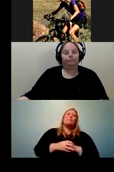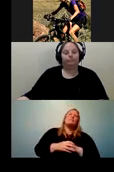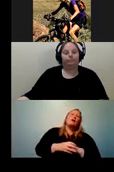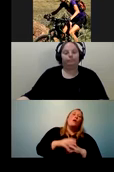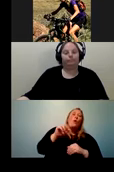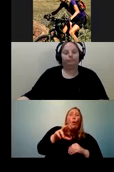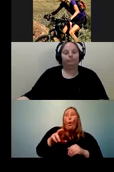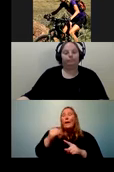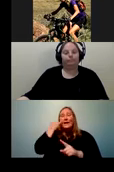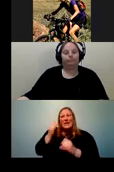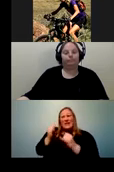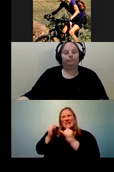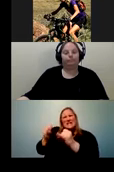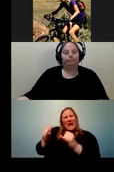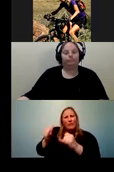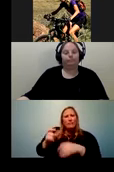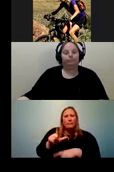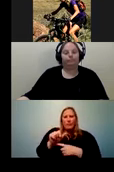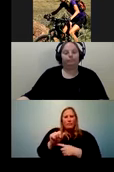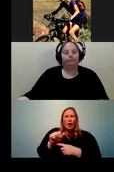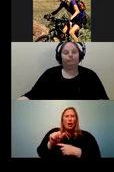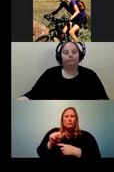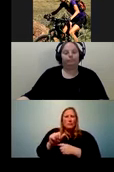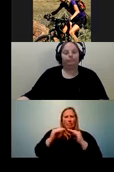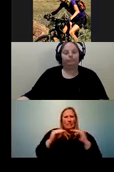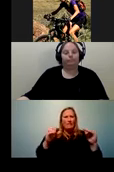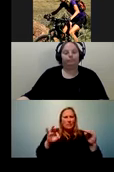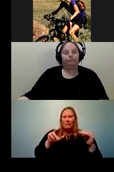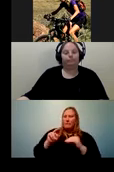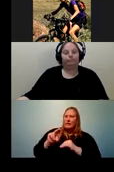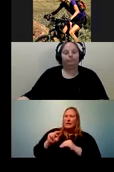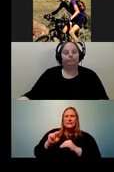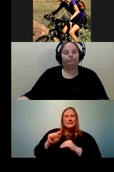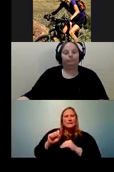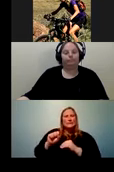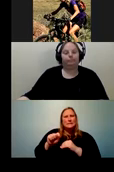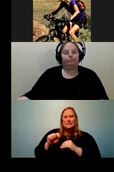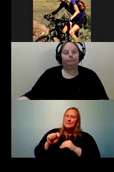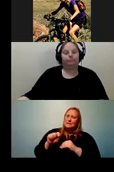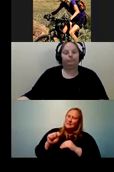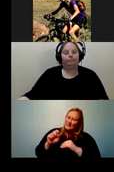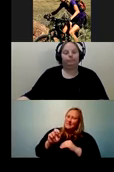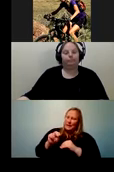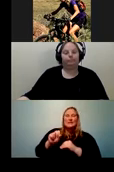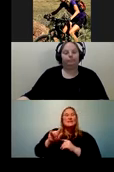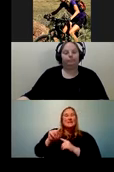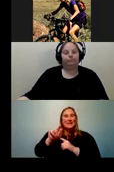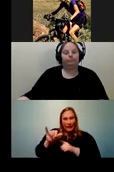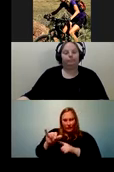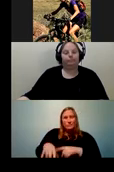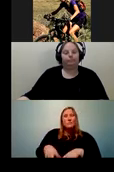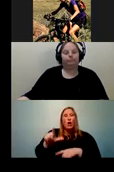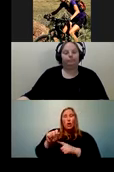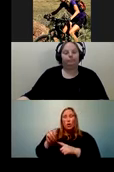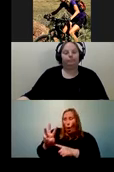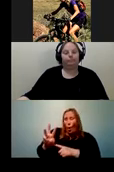school, that's a low level of intensity. That's if you see a client, you can deal with that, you know, not to go up and talk to them and to